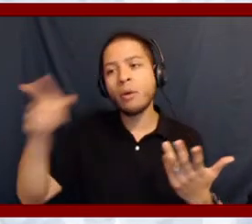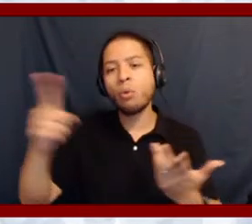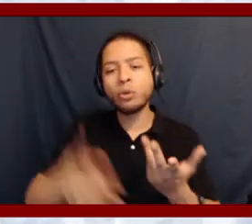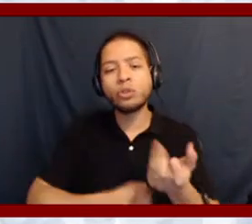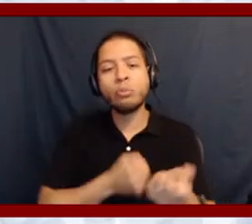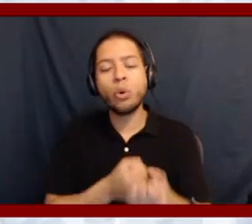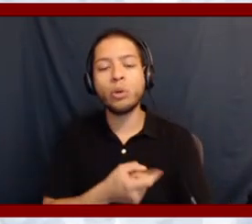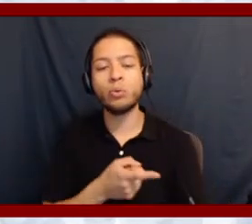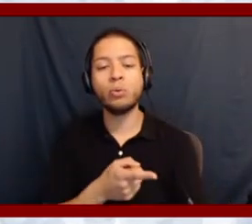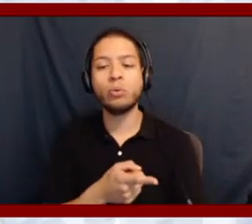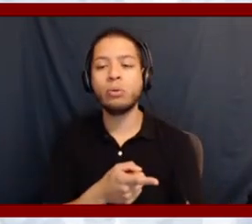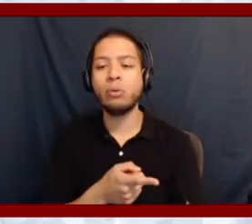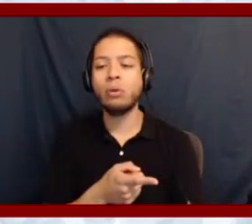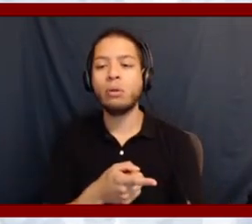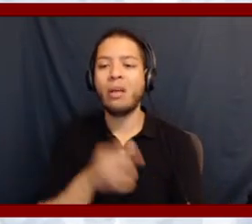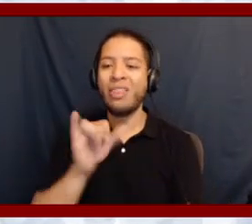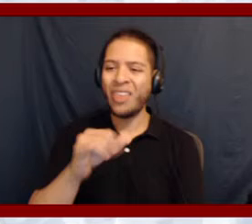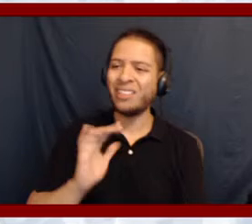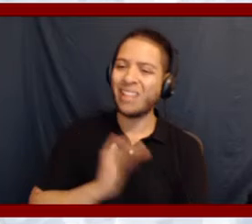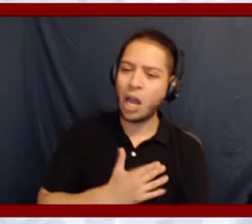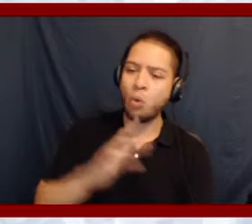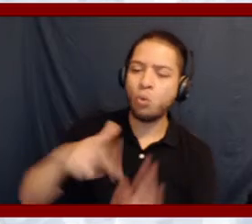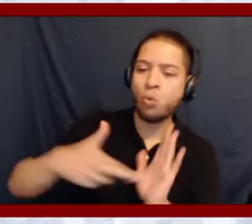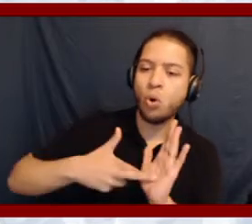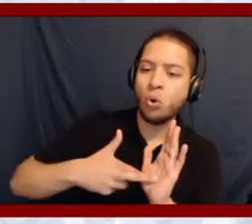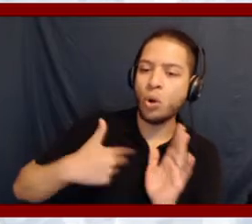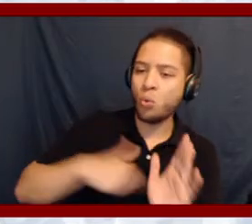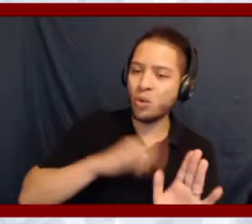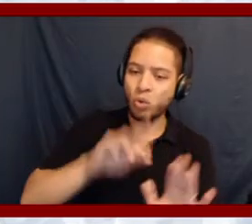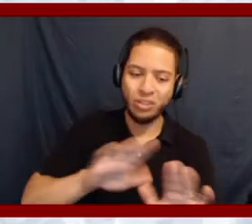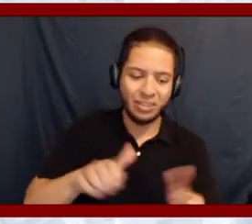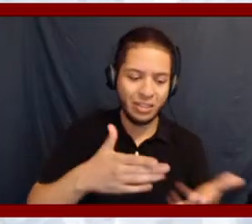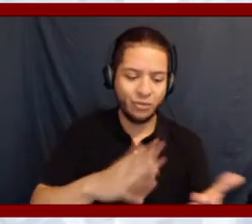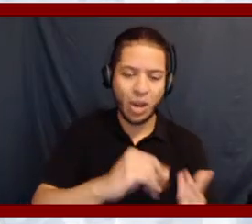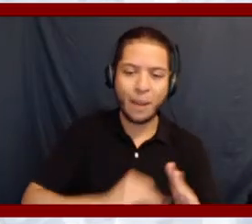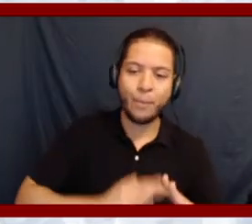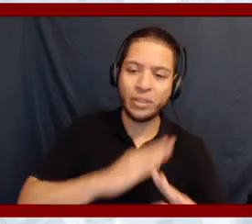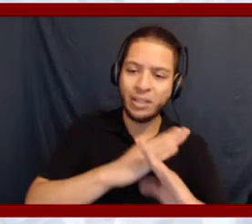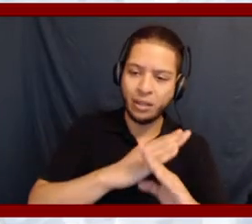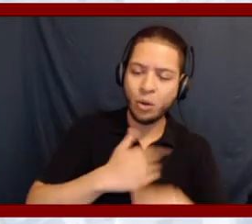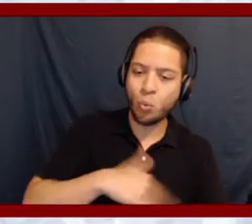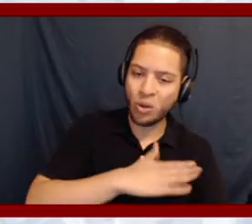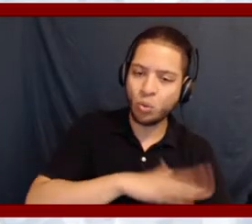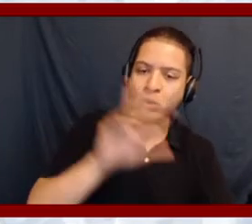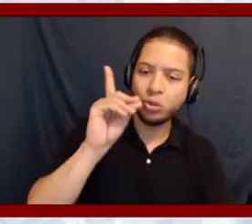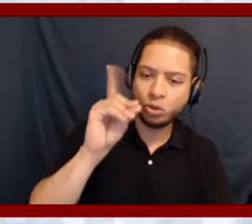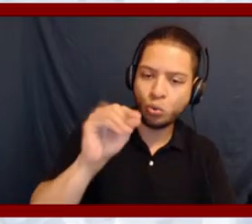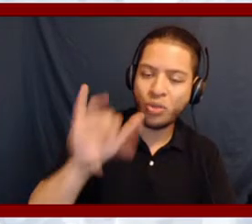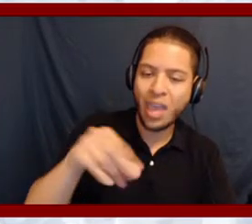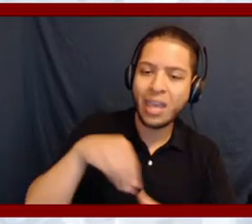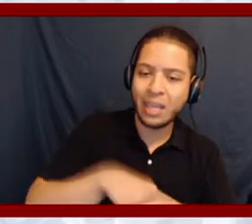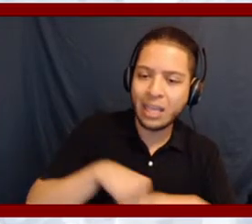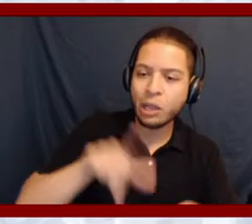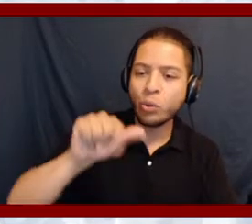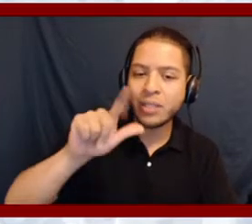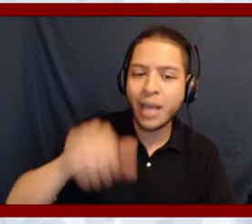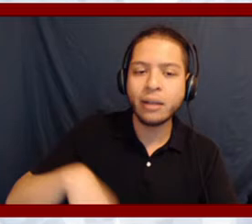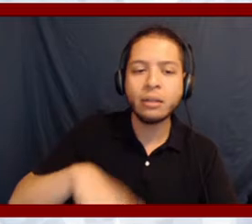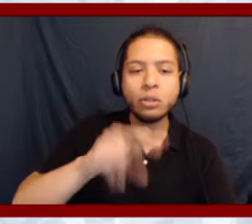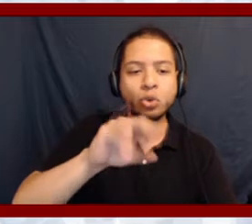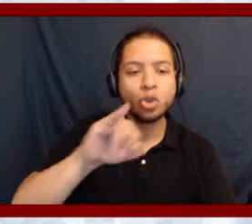deliver and protect people. And that's what we're going to do in Louisiana. That's what we're going to do in New Jersey, Pennsylvania, and New York. And then on